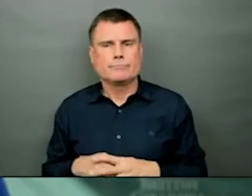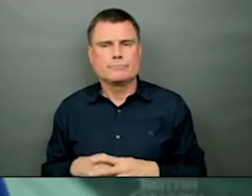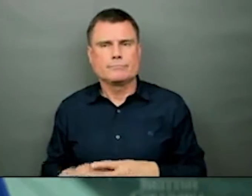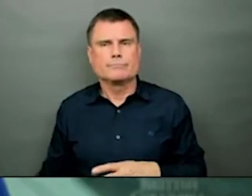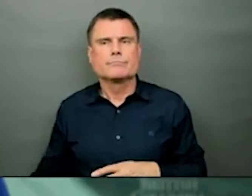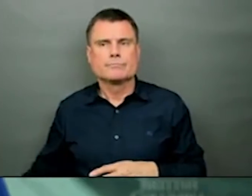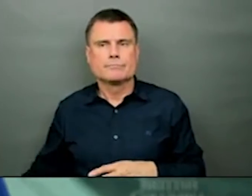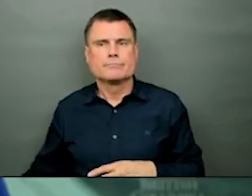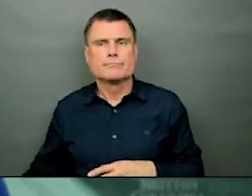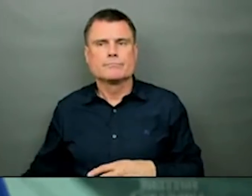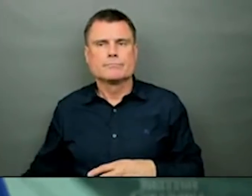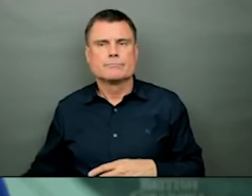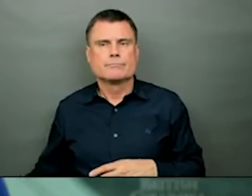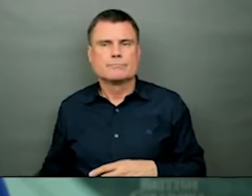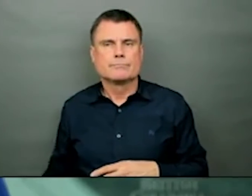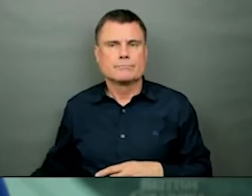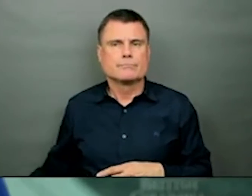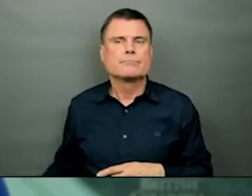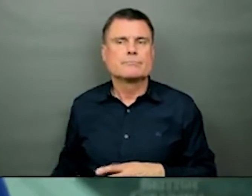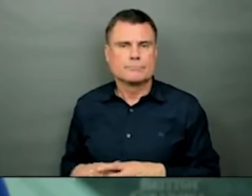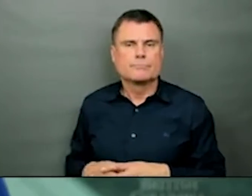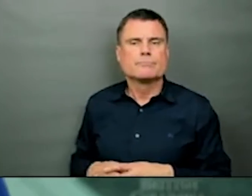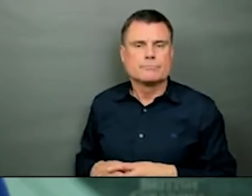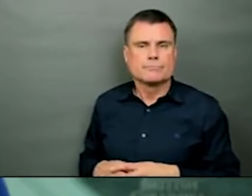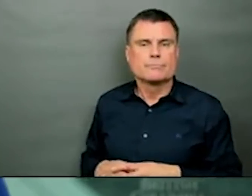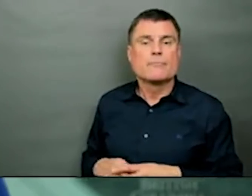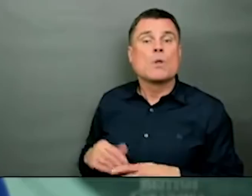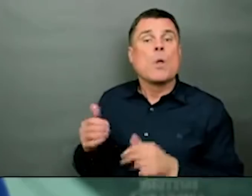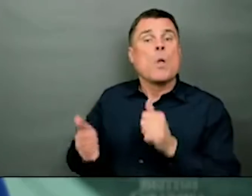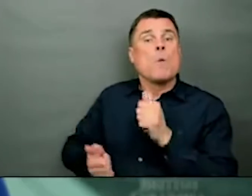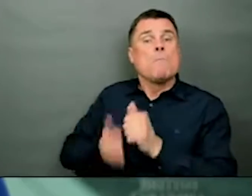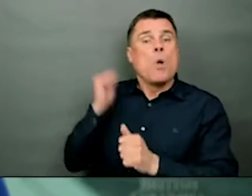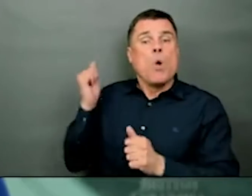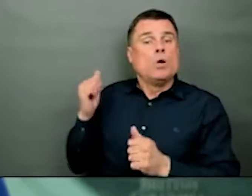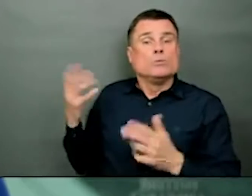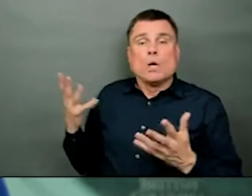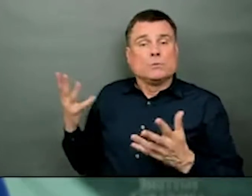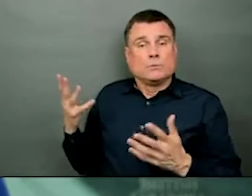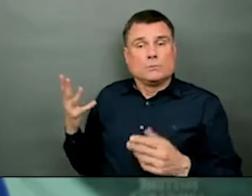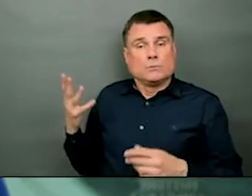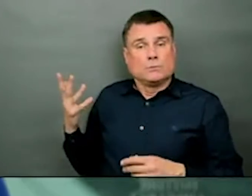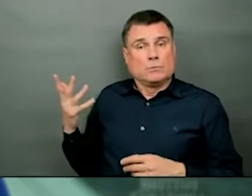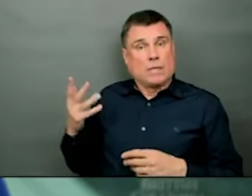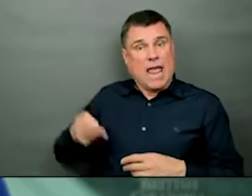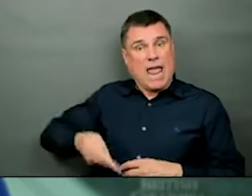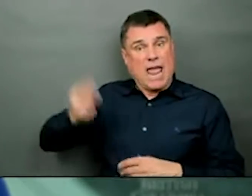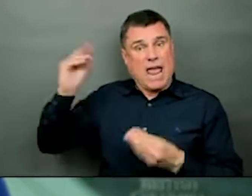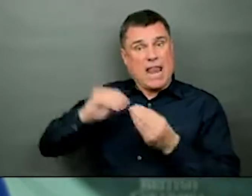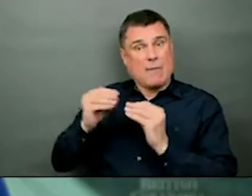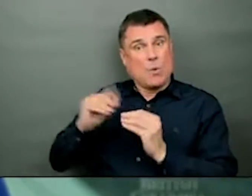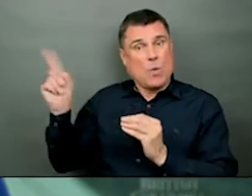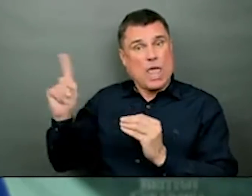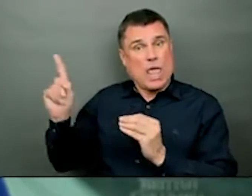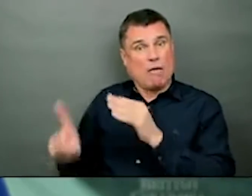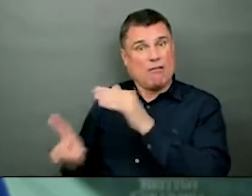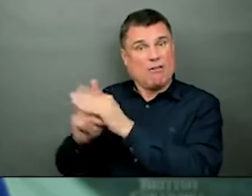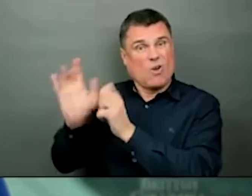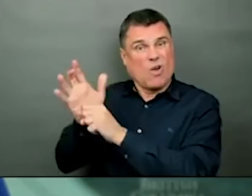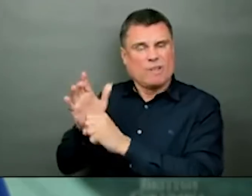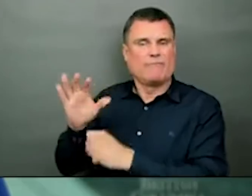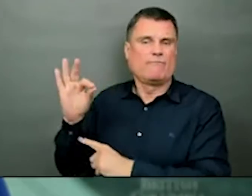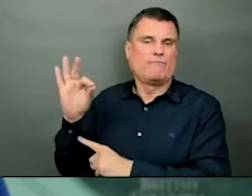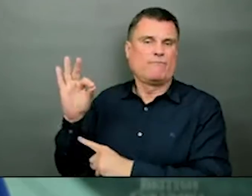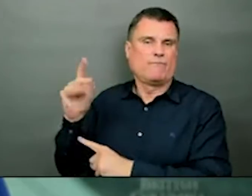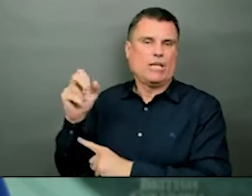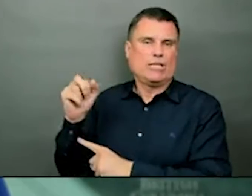number of people diagnosed with COVID-19 and has consistently, and of course is our largest health authority, the communities that have the highest rates